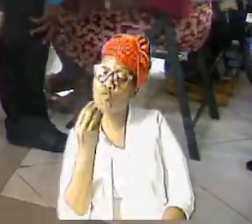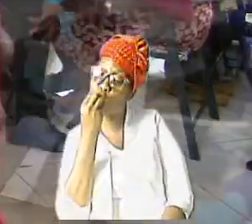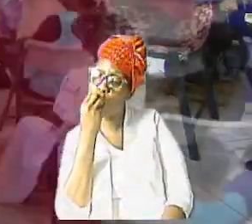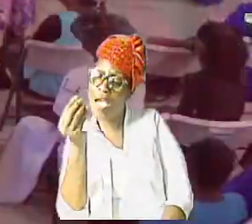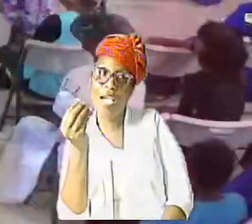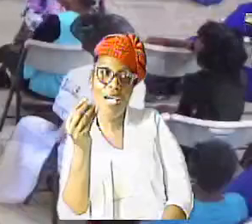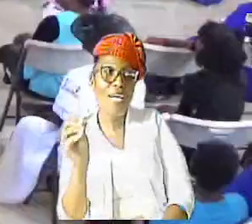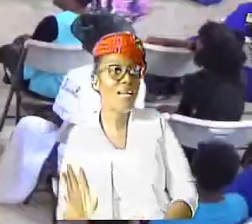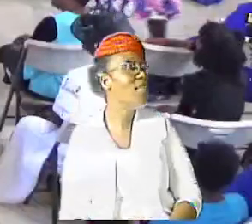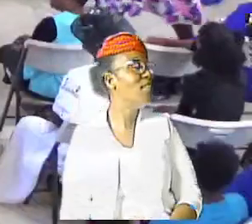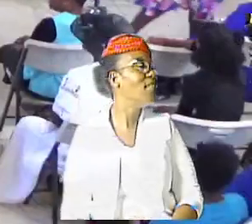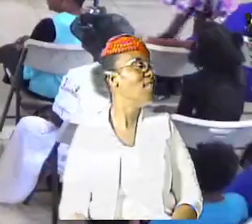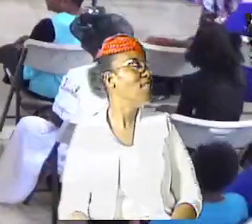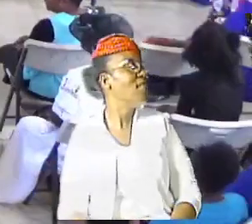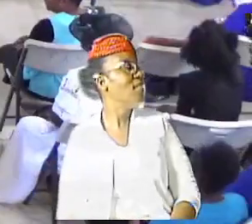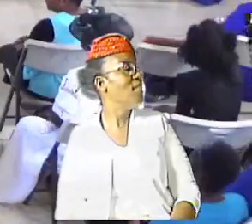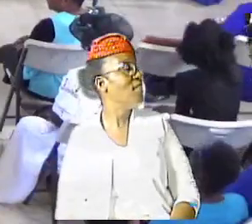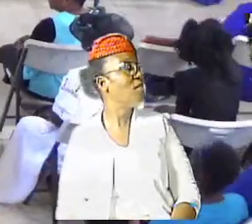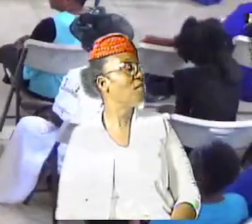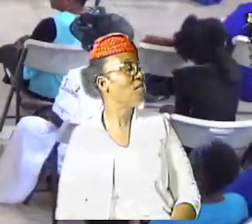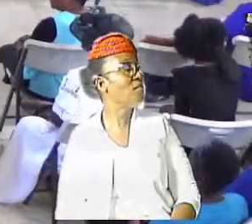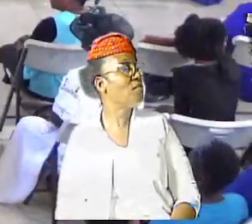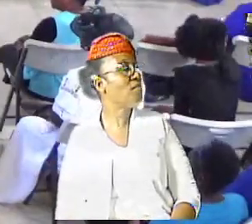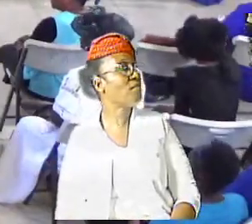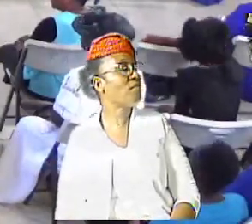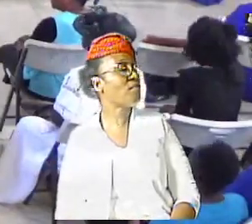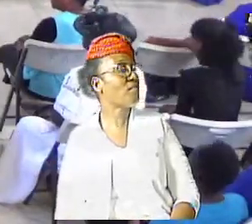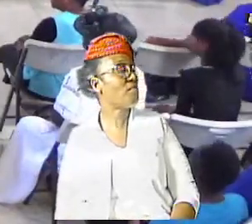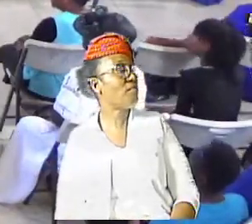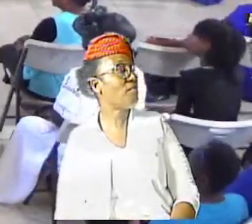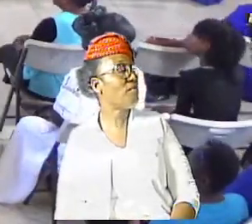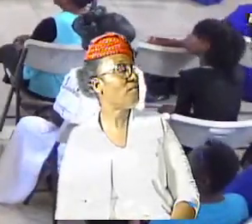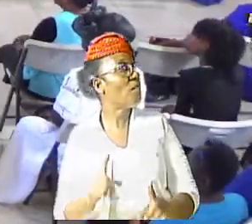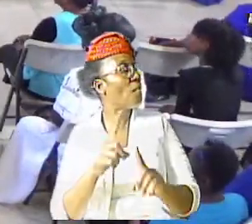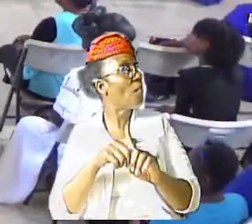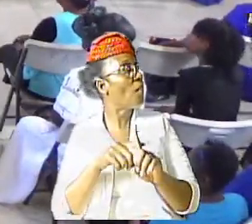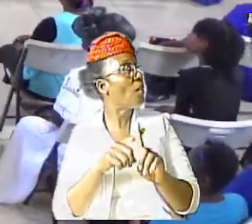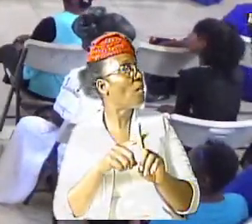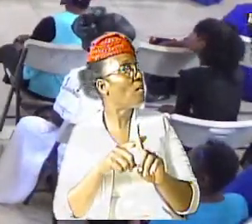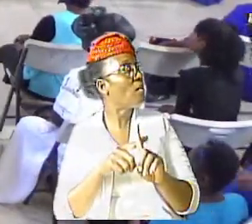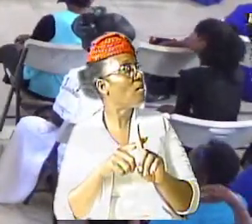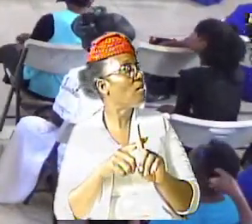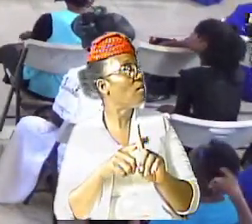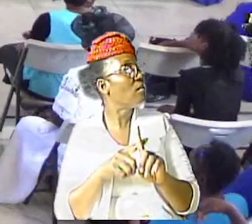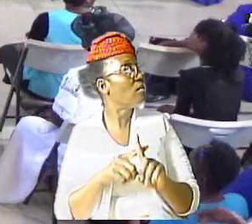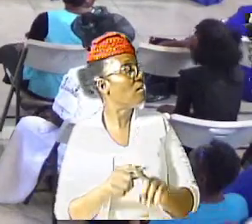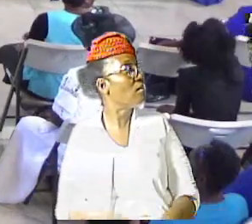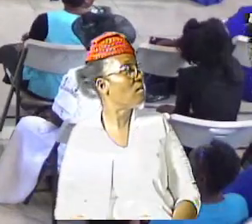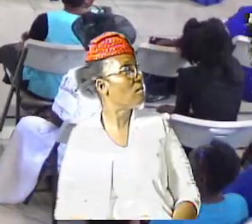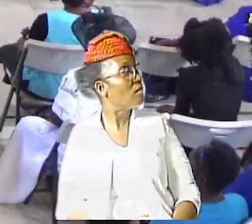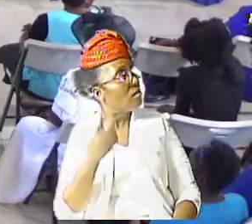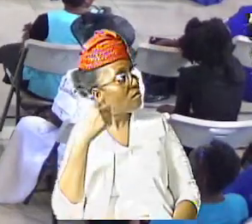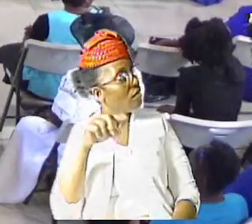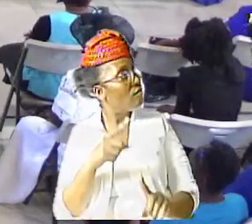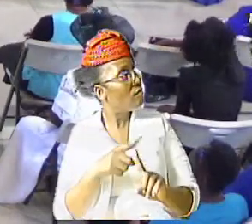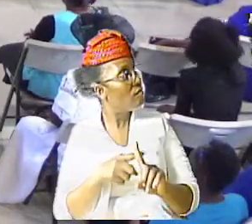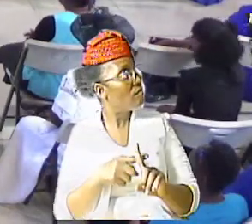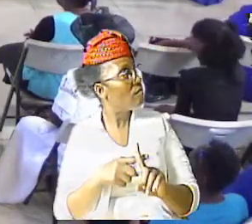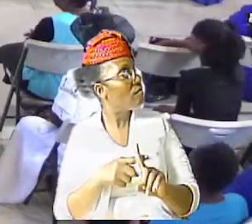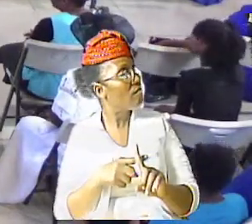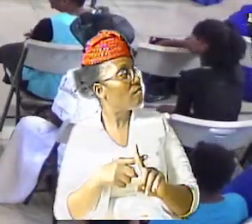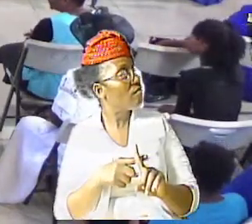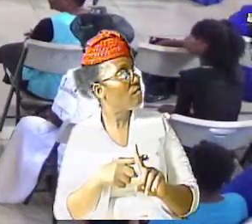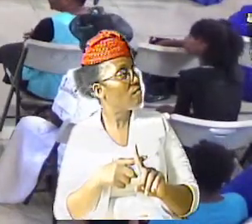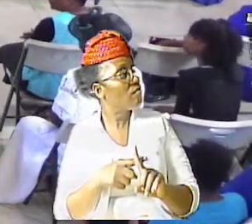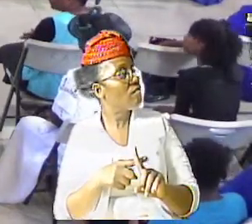God. Hallelujah. And so the quote for the month. Come here. Don't move us yet. Would you move us yet? I didn't tell you to move. Come on. Stand. All right. The quote of